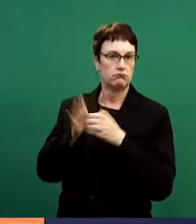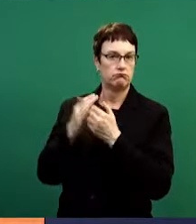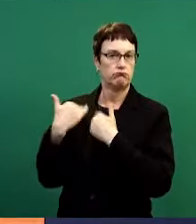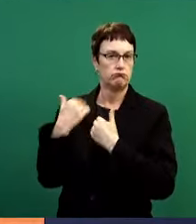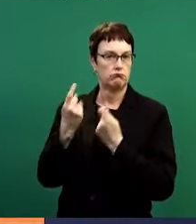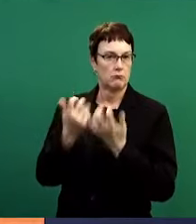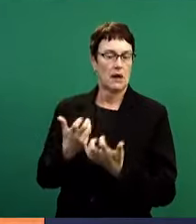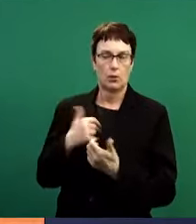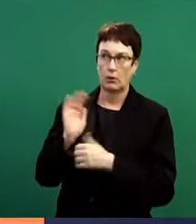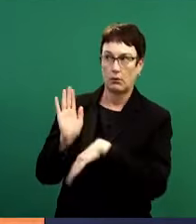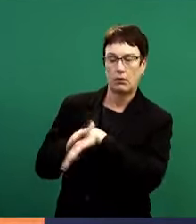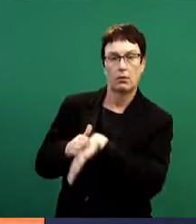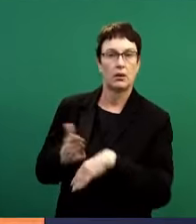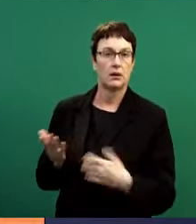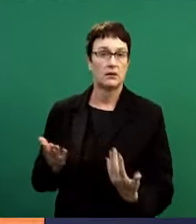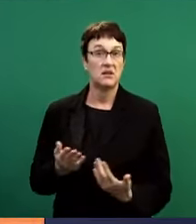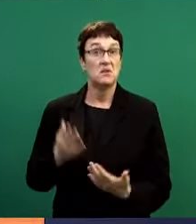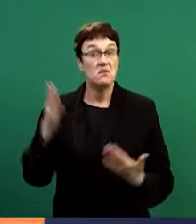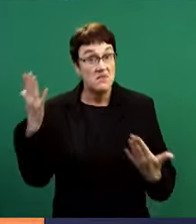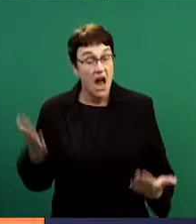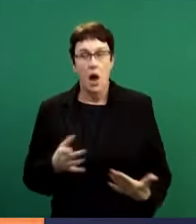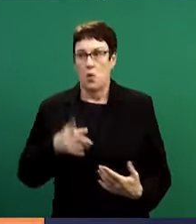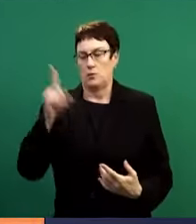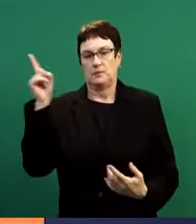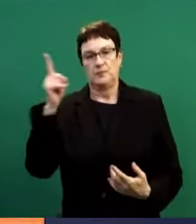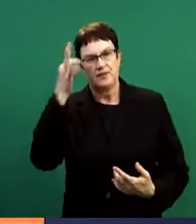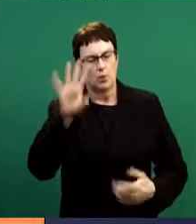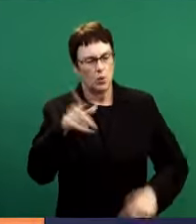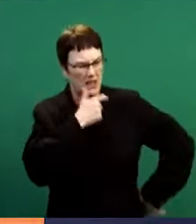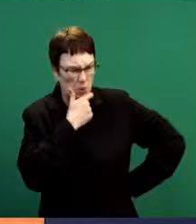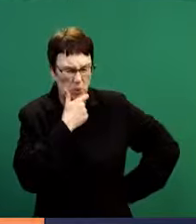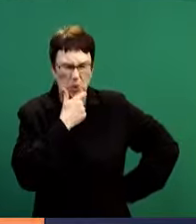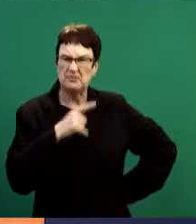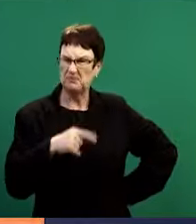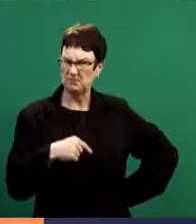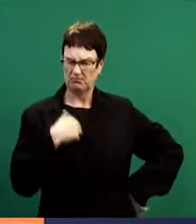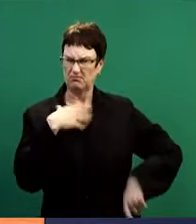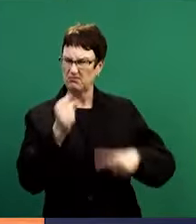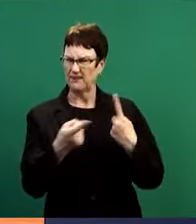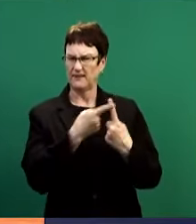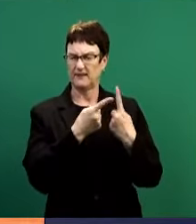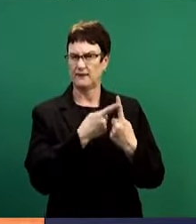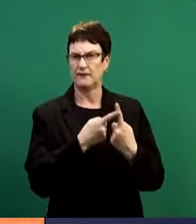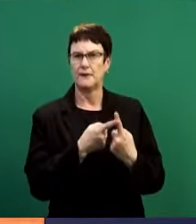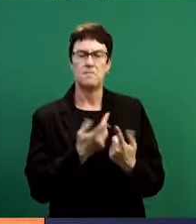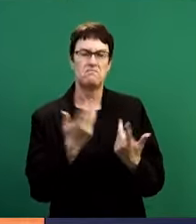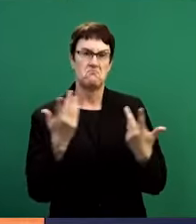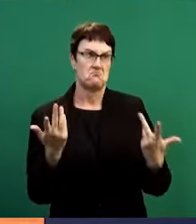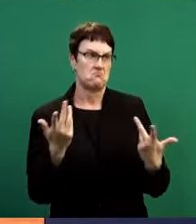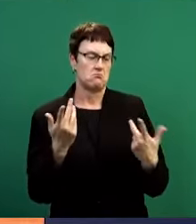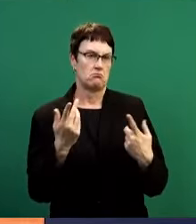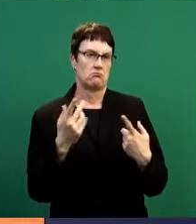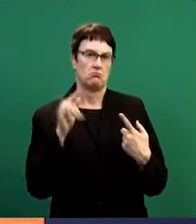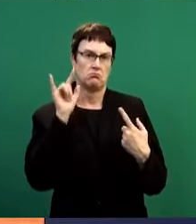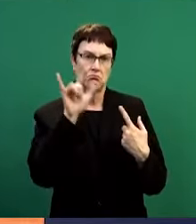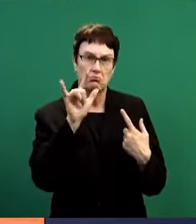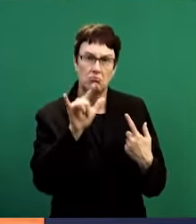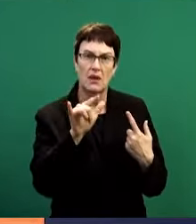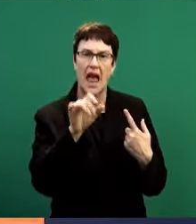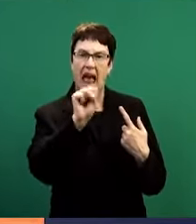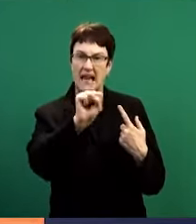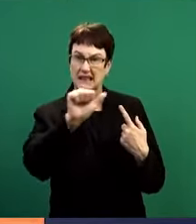have got ESCOM, we have got Transnet, we have got this SOE, we have got this SOE. You chaps stand in the